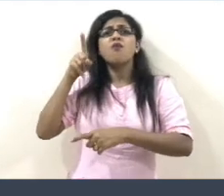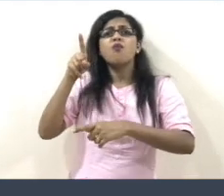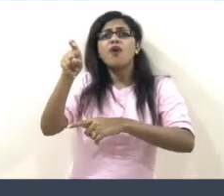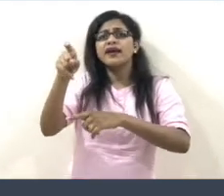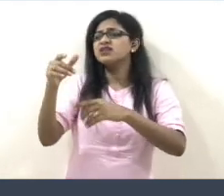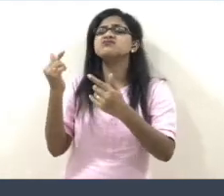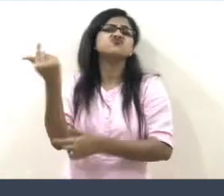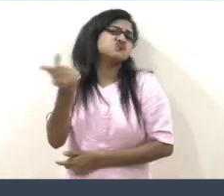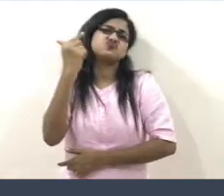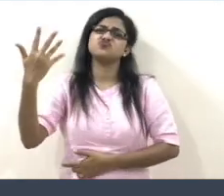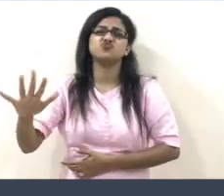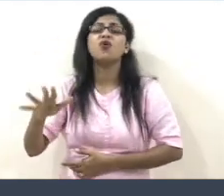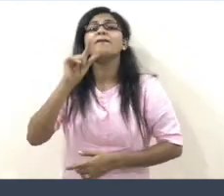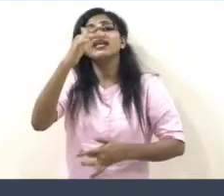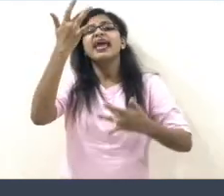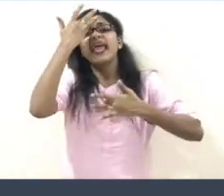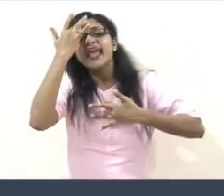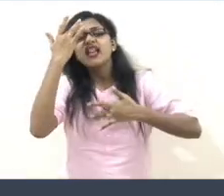next module.